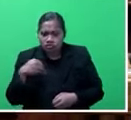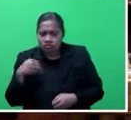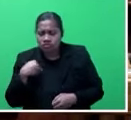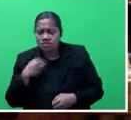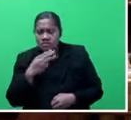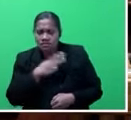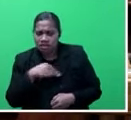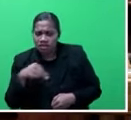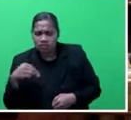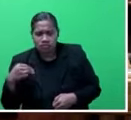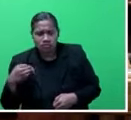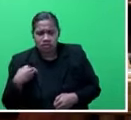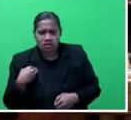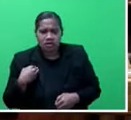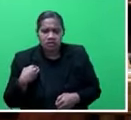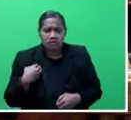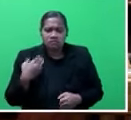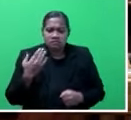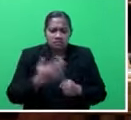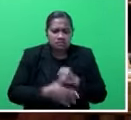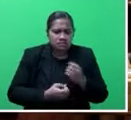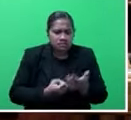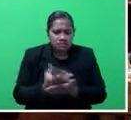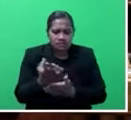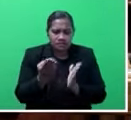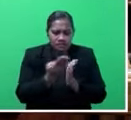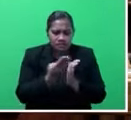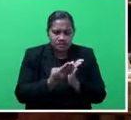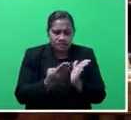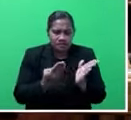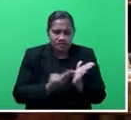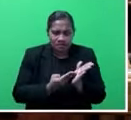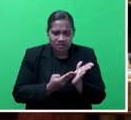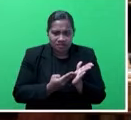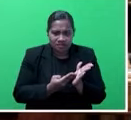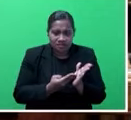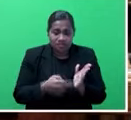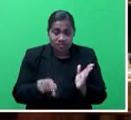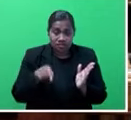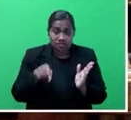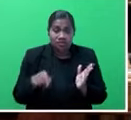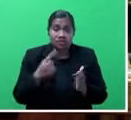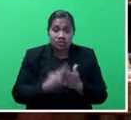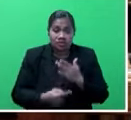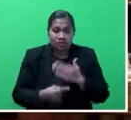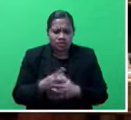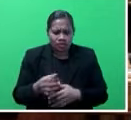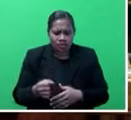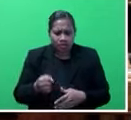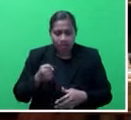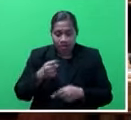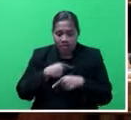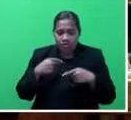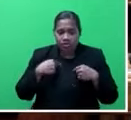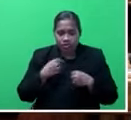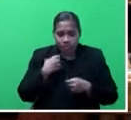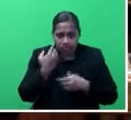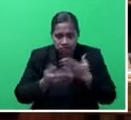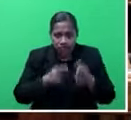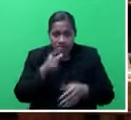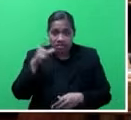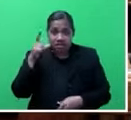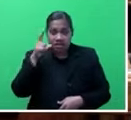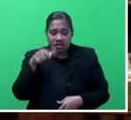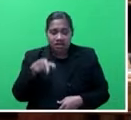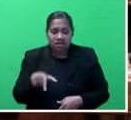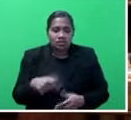ministries did not spend their budget allocation. So these were held back. And we were told yesterday that this was the